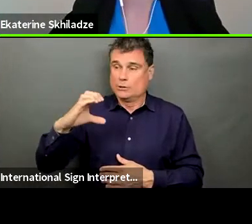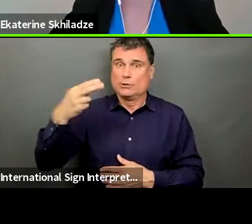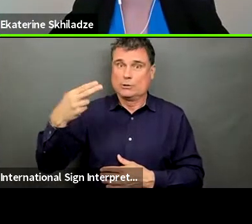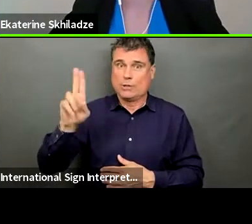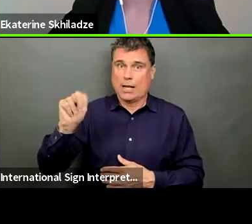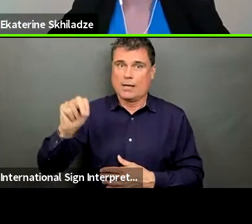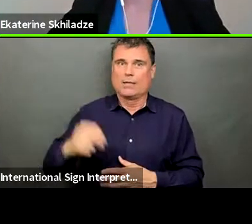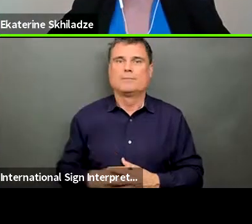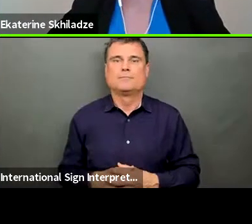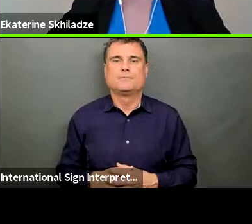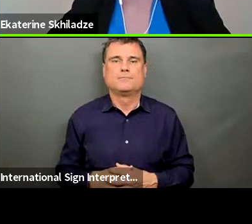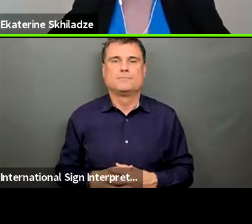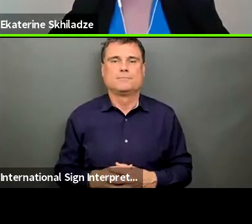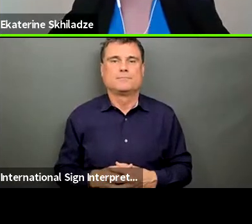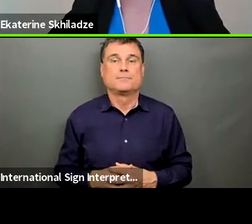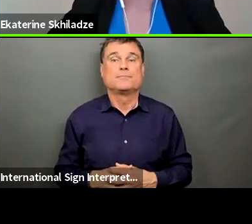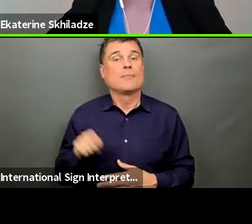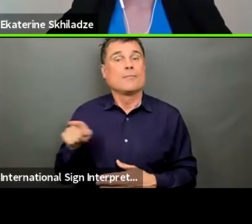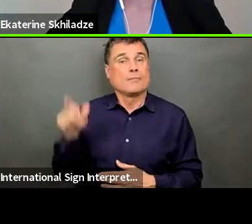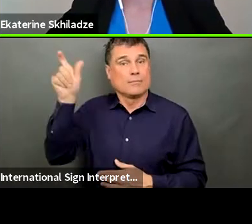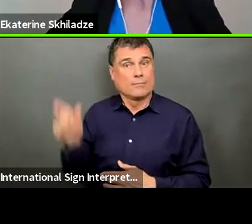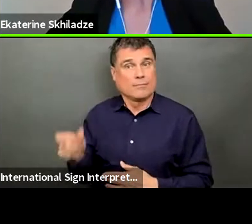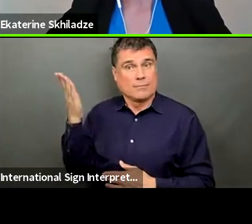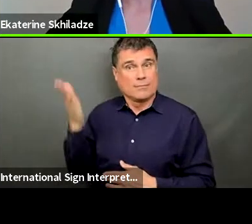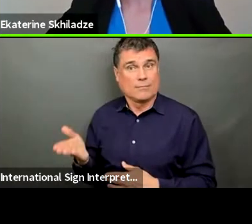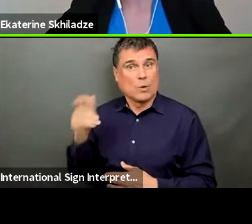contributed to research projects on social